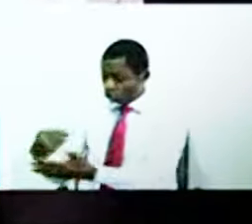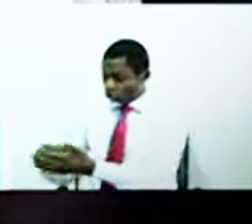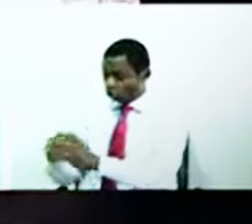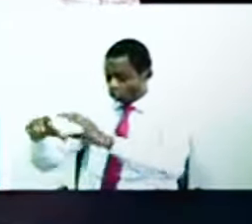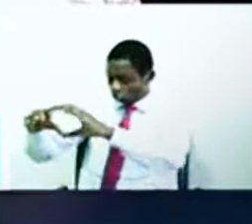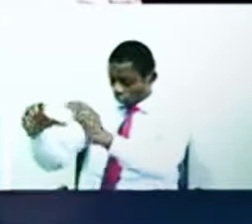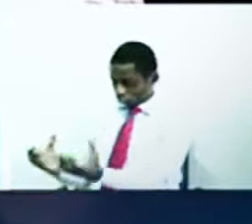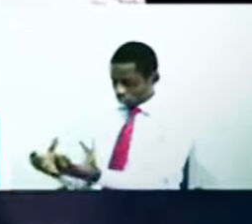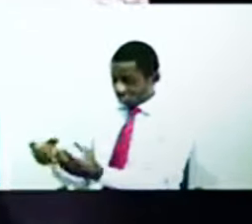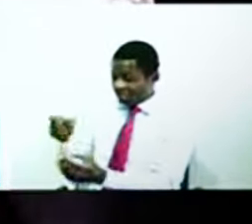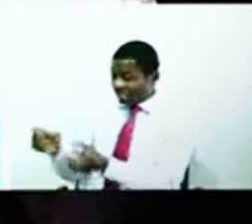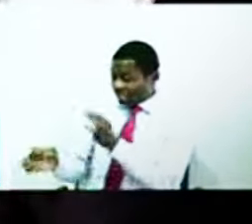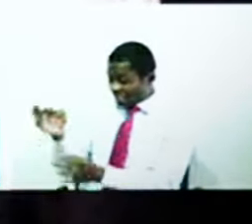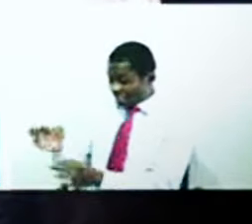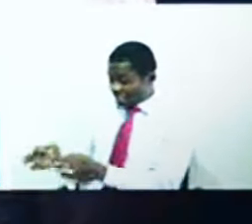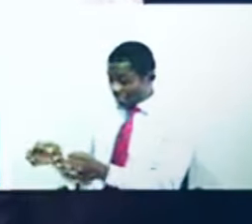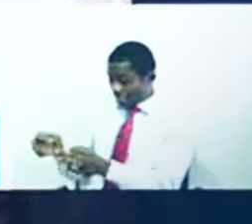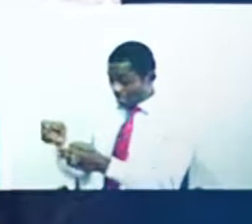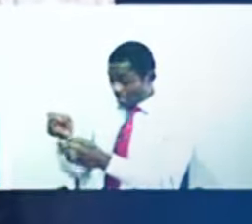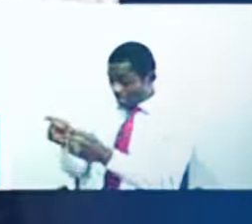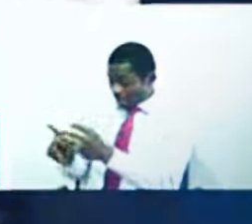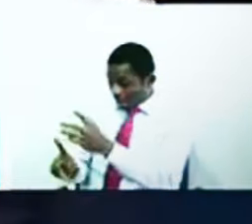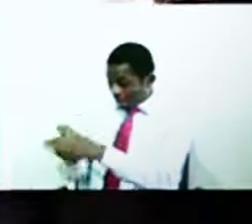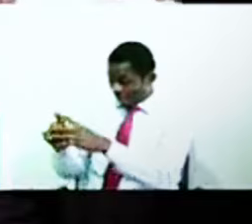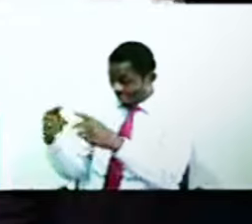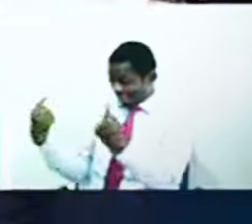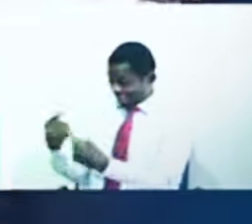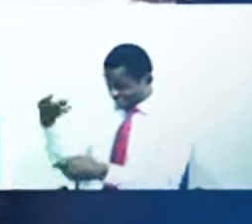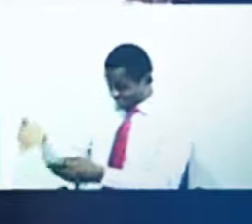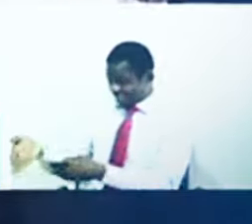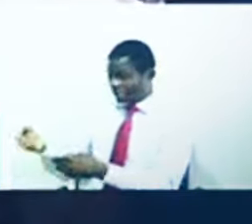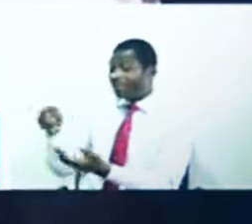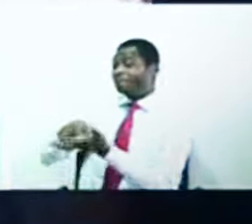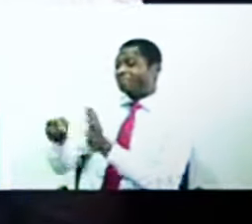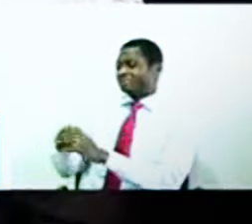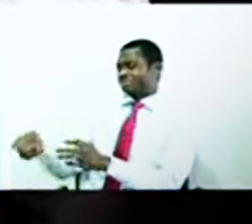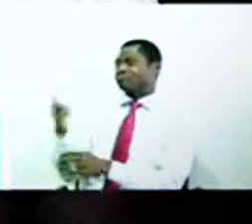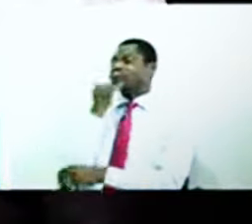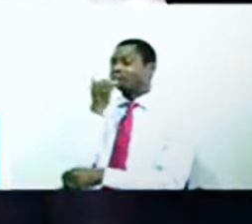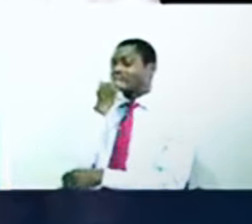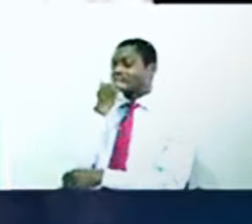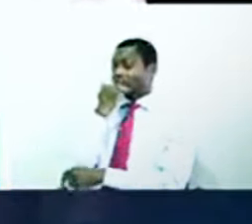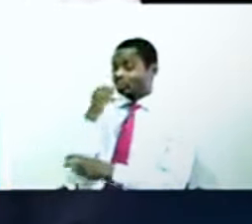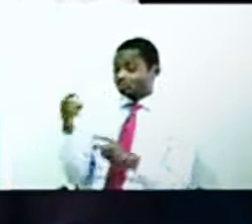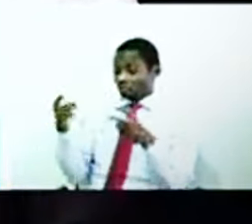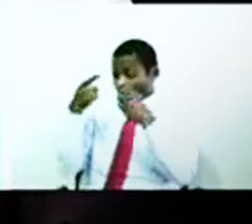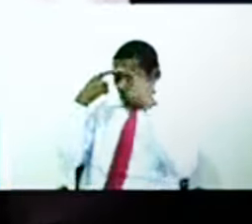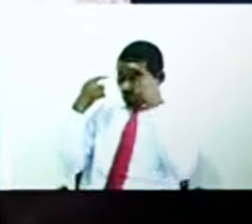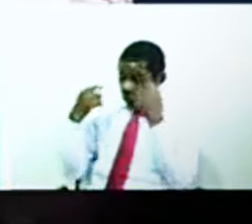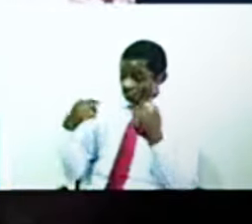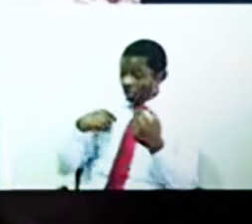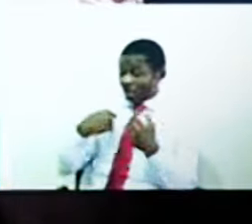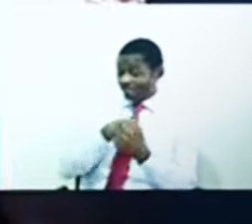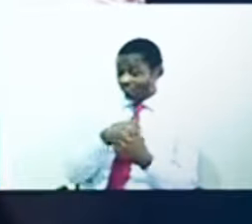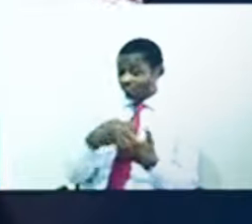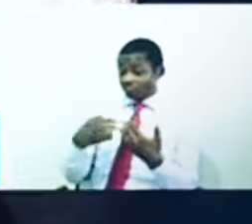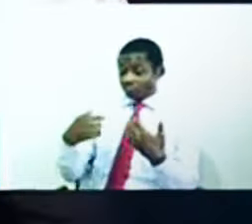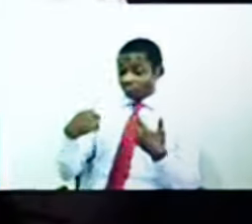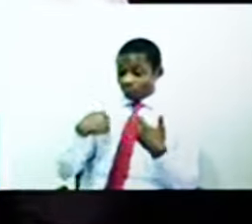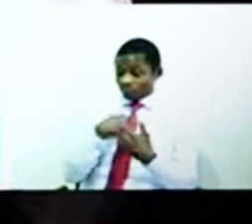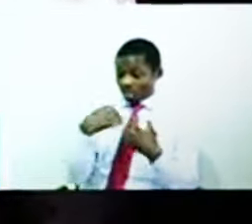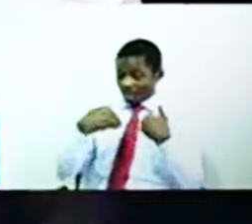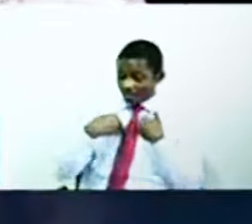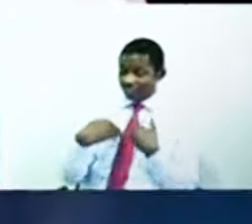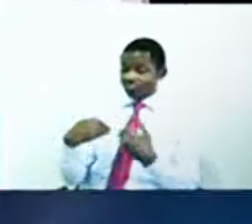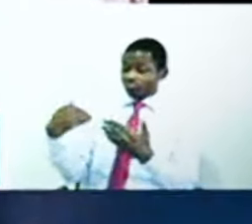the eternal life we have received. And come for Fronum, yes, sir. And this too with us. Now, San Yamamu, we are more than